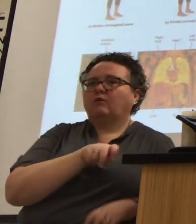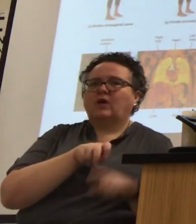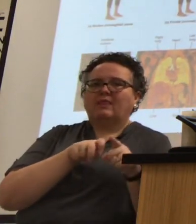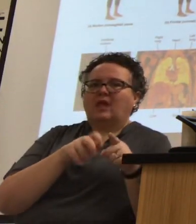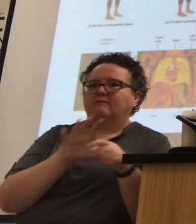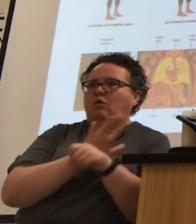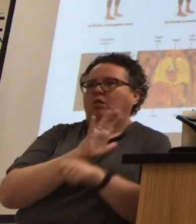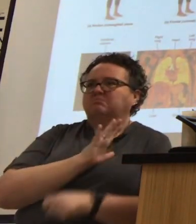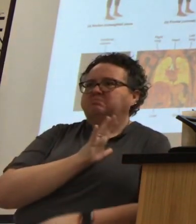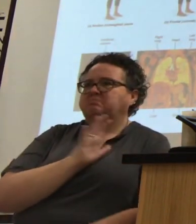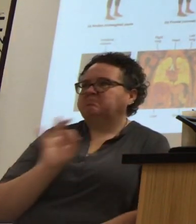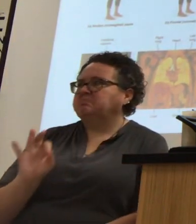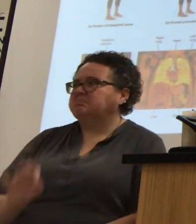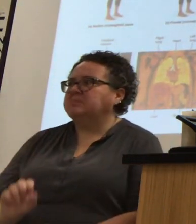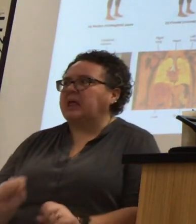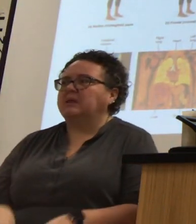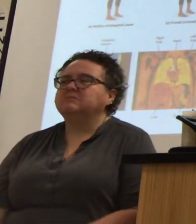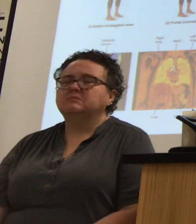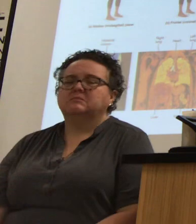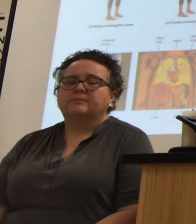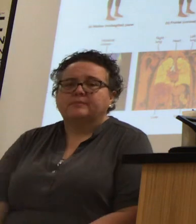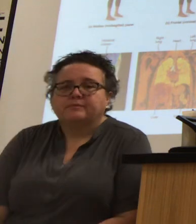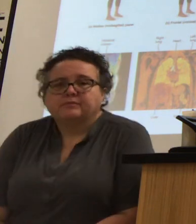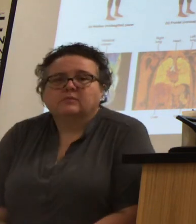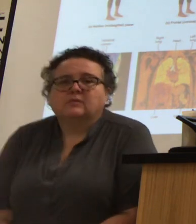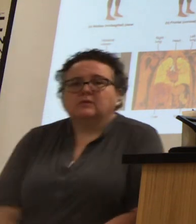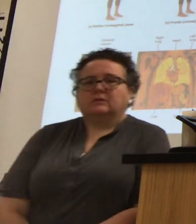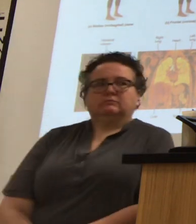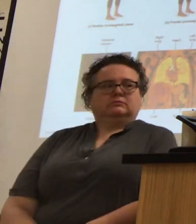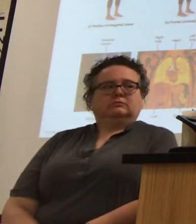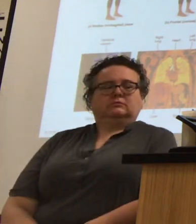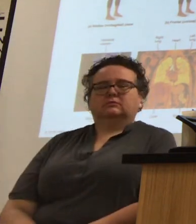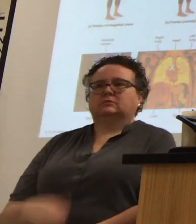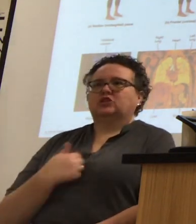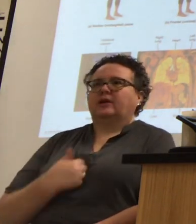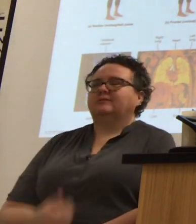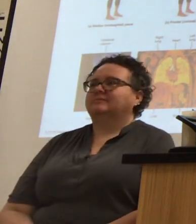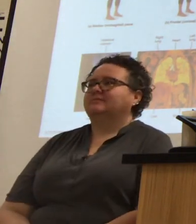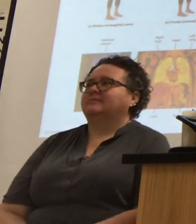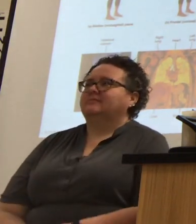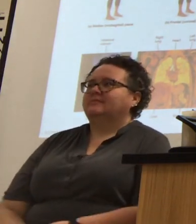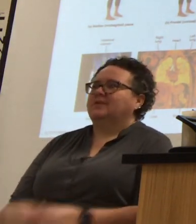where you cut, you make front and back pieces. That's called the frontal plane. Frontal